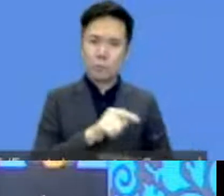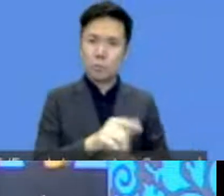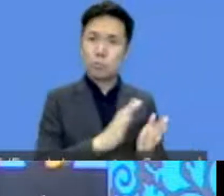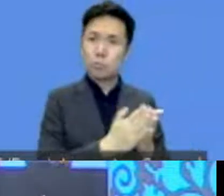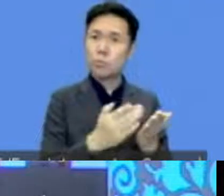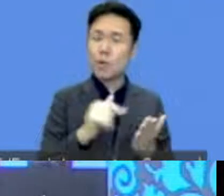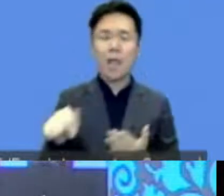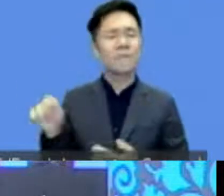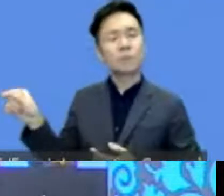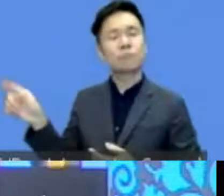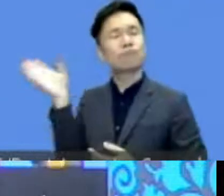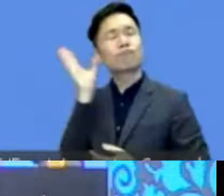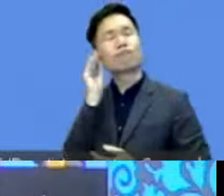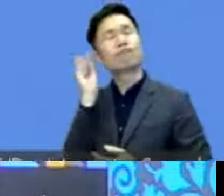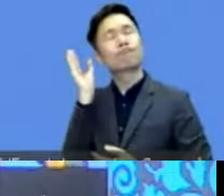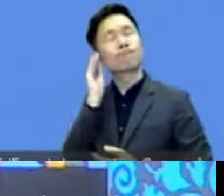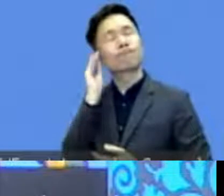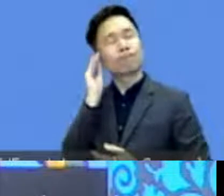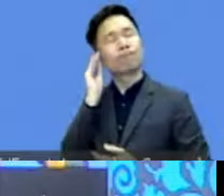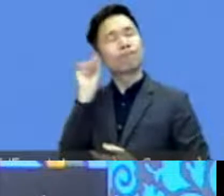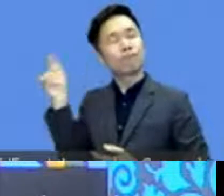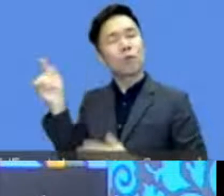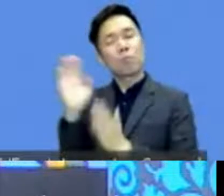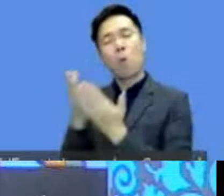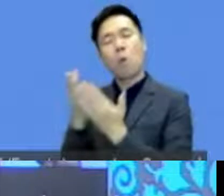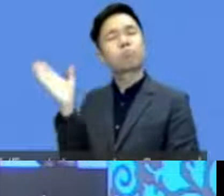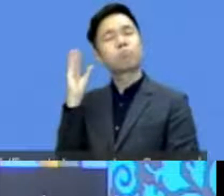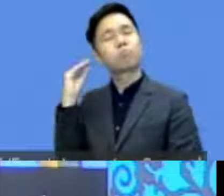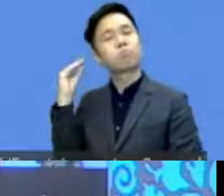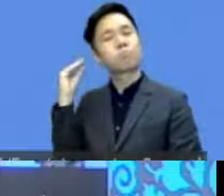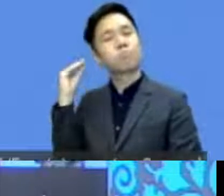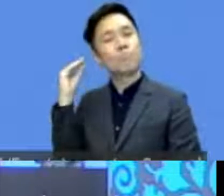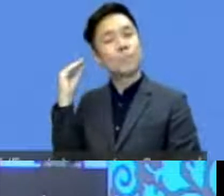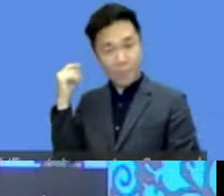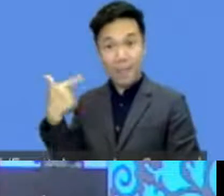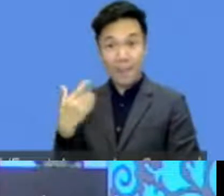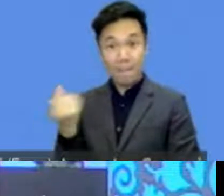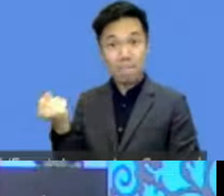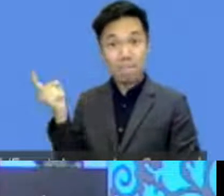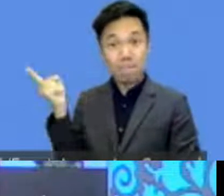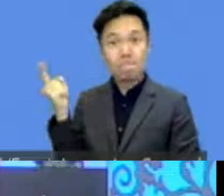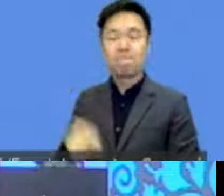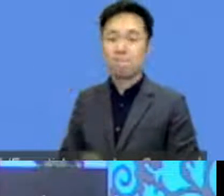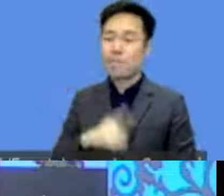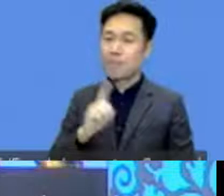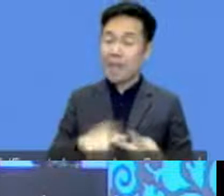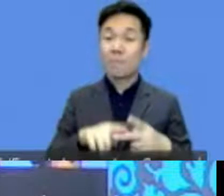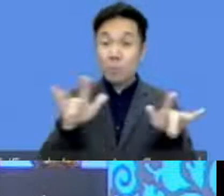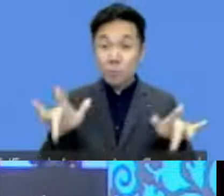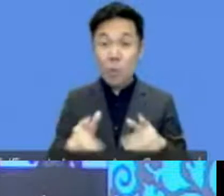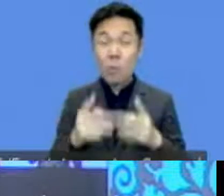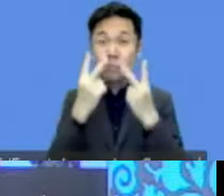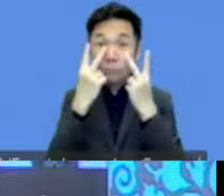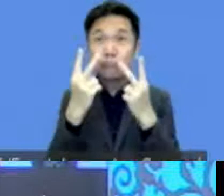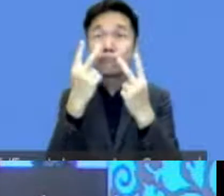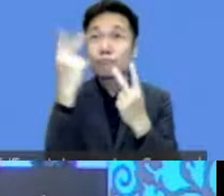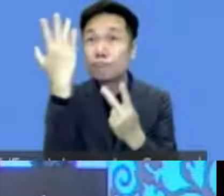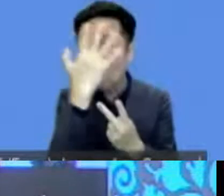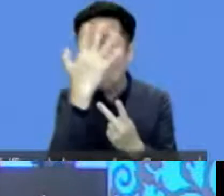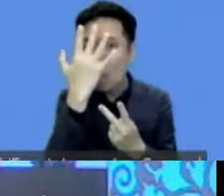books, they had audio, videos, and material for independent